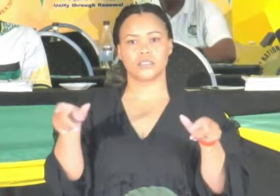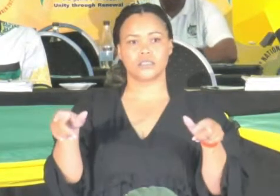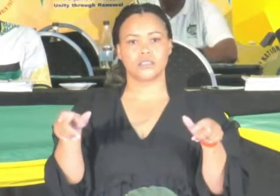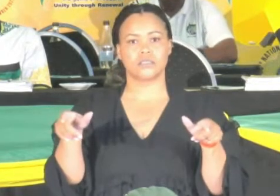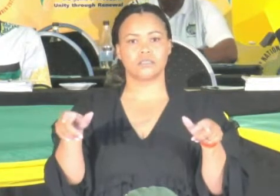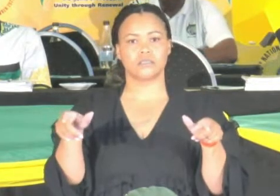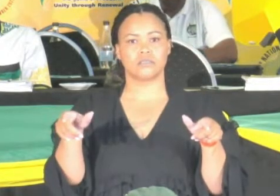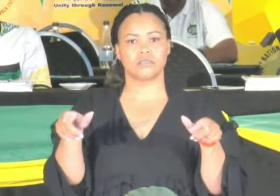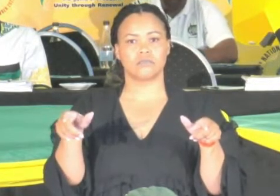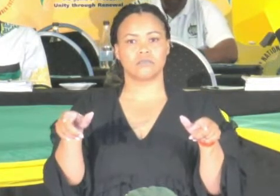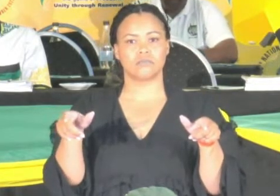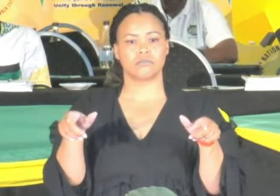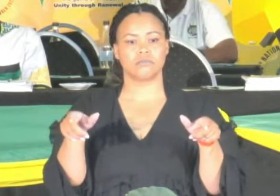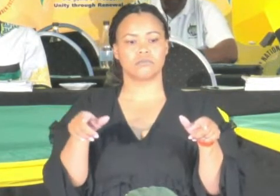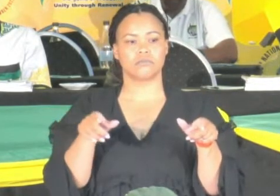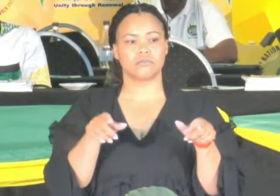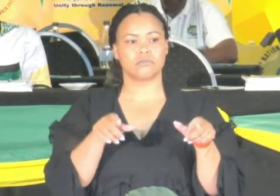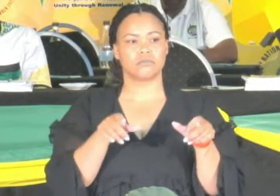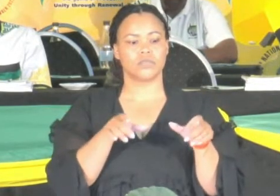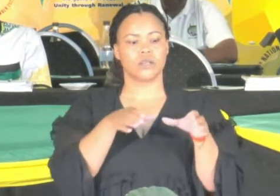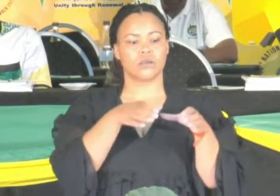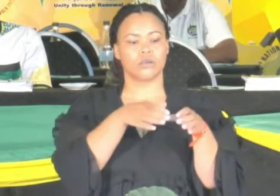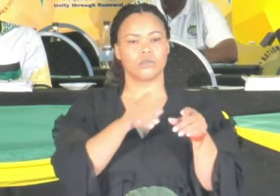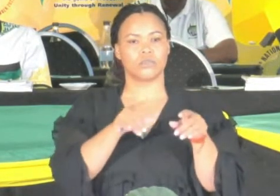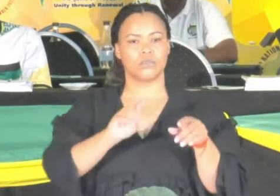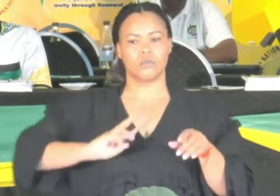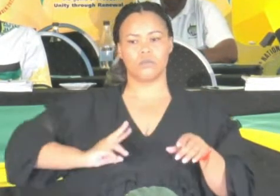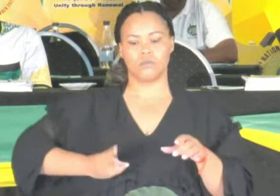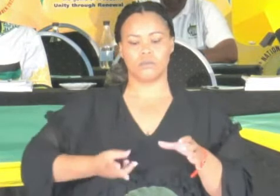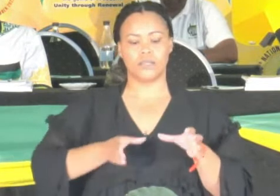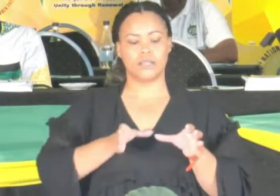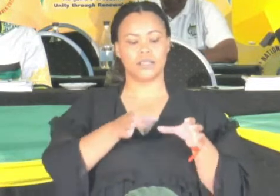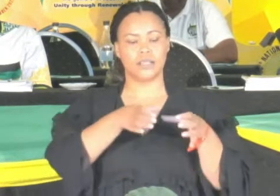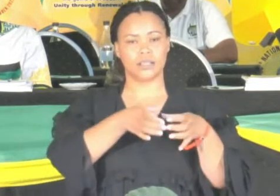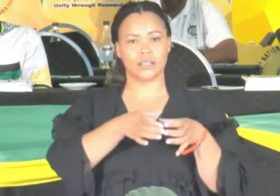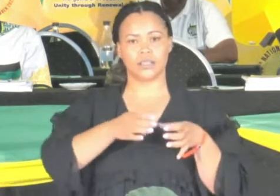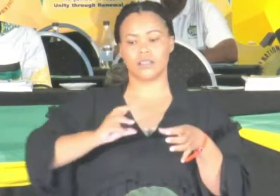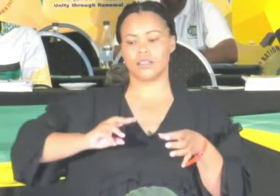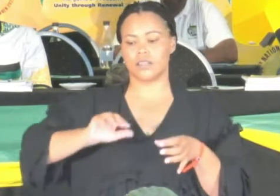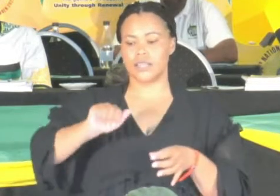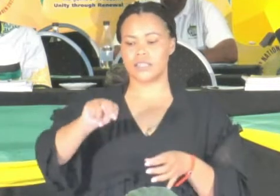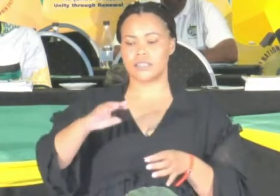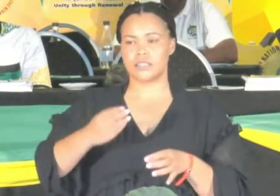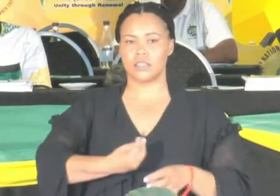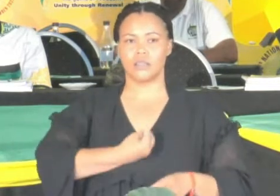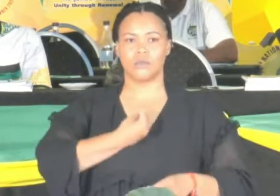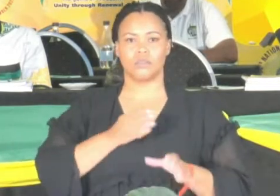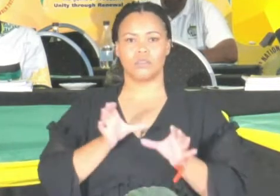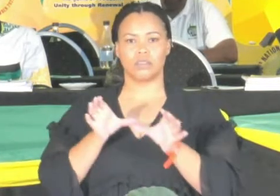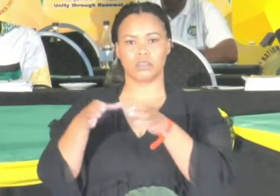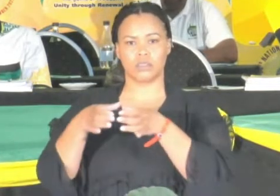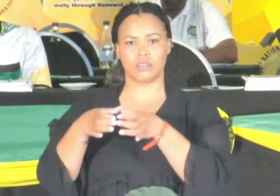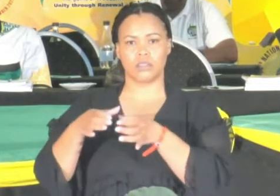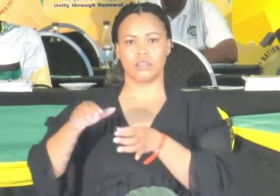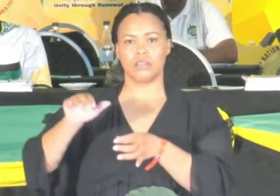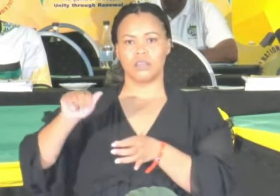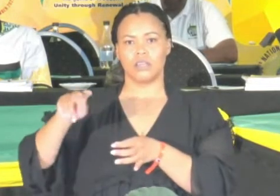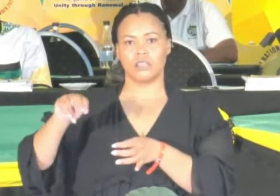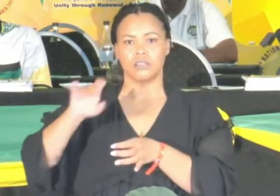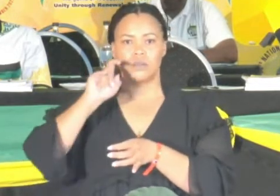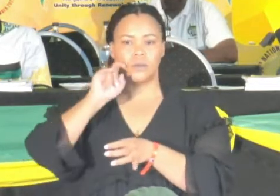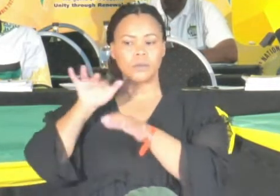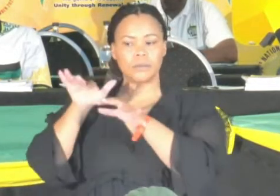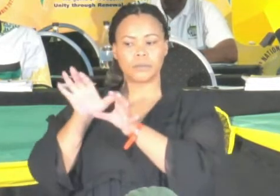our leagues, the ANC Women's League, the ANC Youth League, the ANC